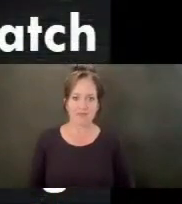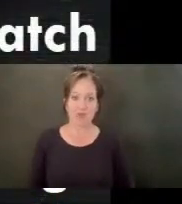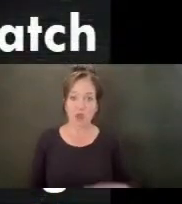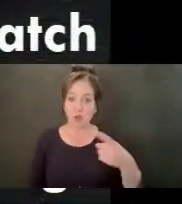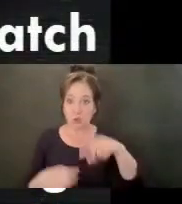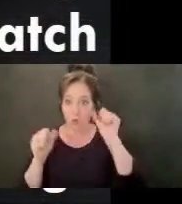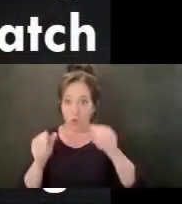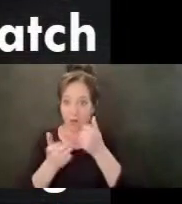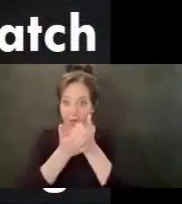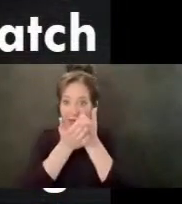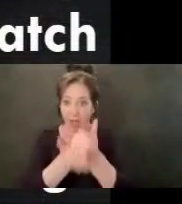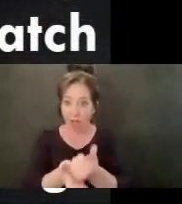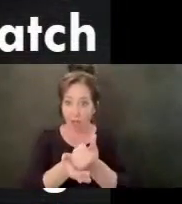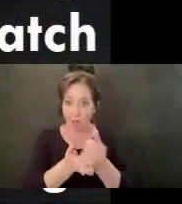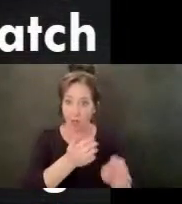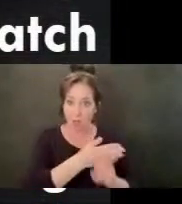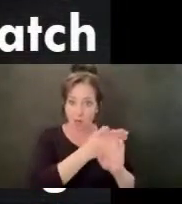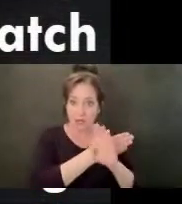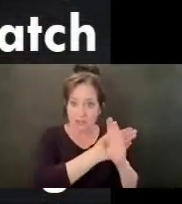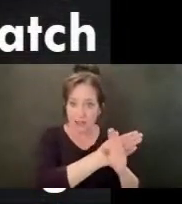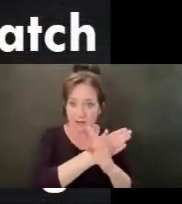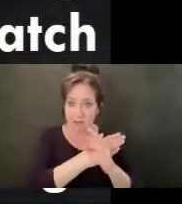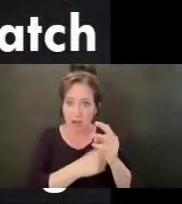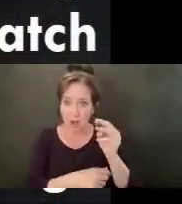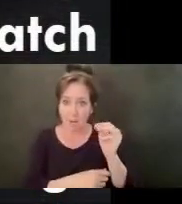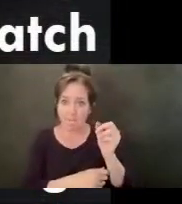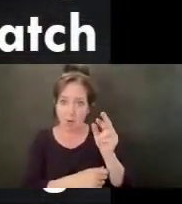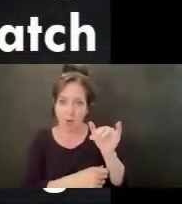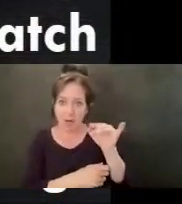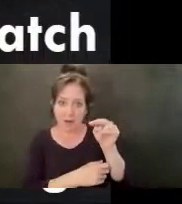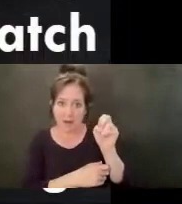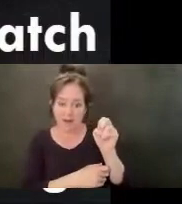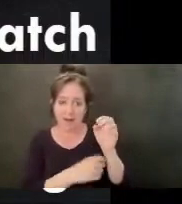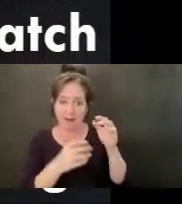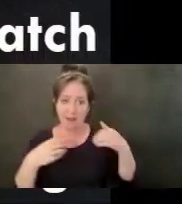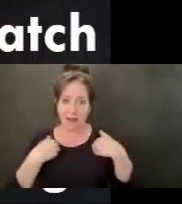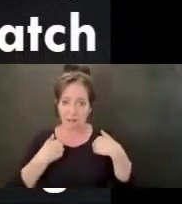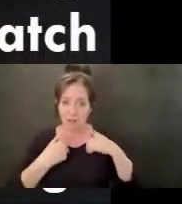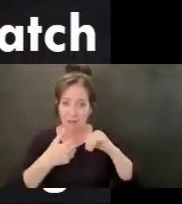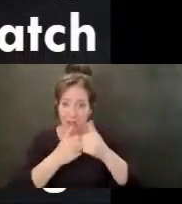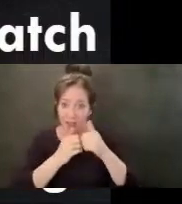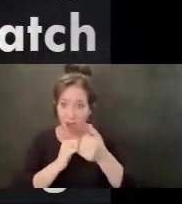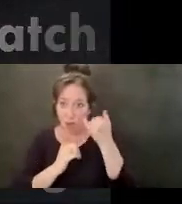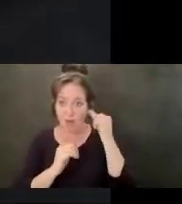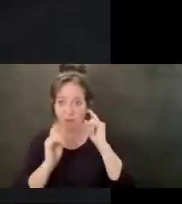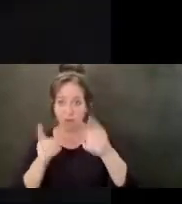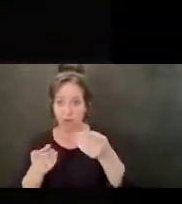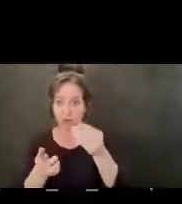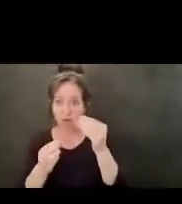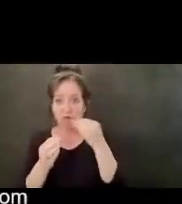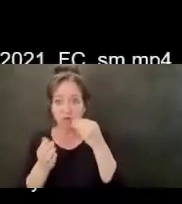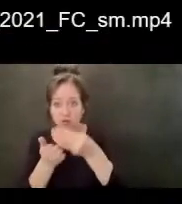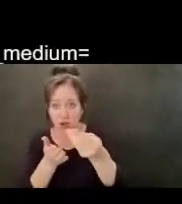You can help protect marine animals by using the Seafood Watch app whenever you go shopping.